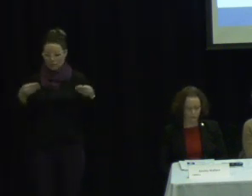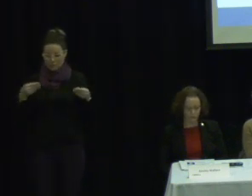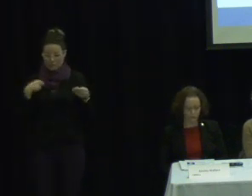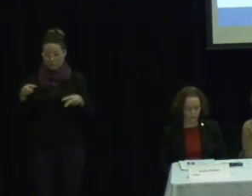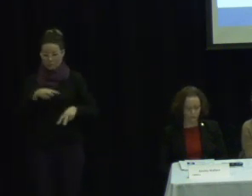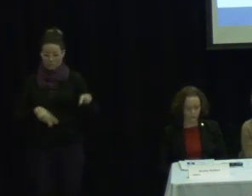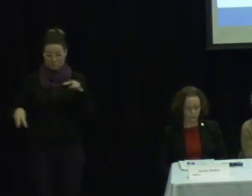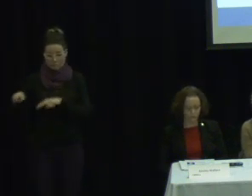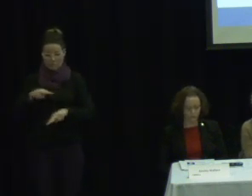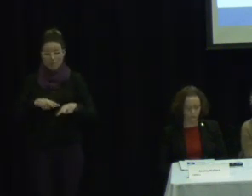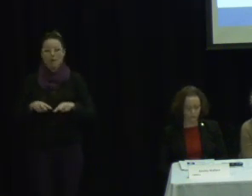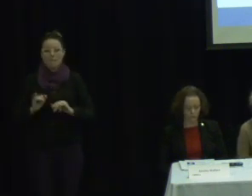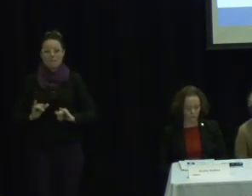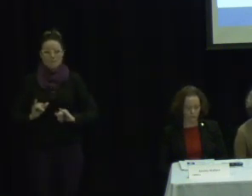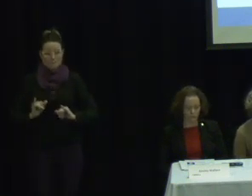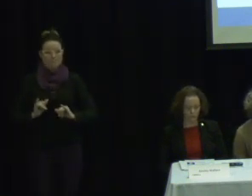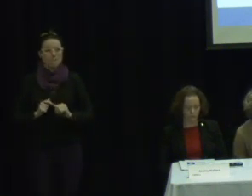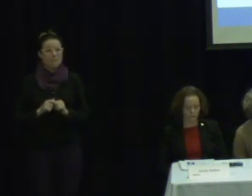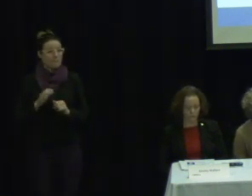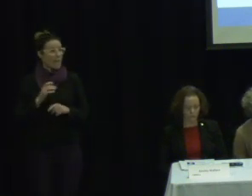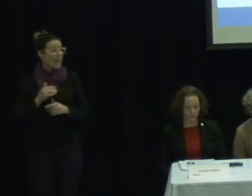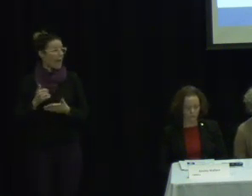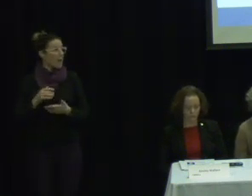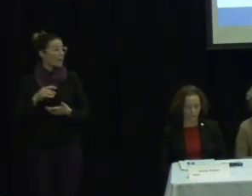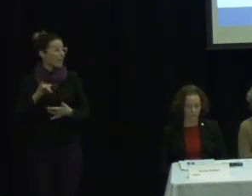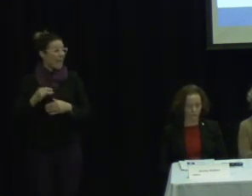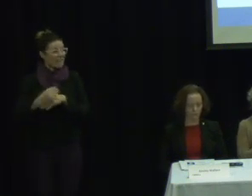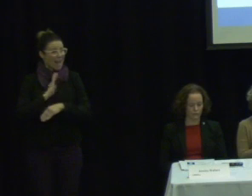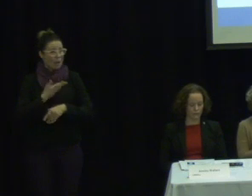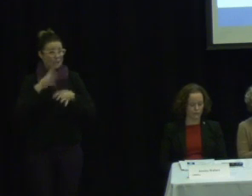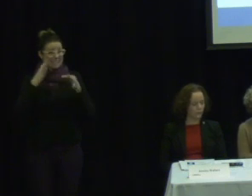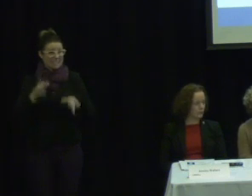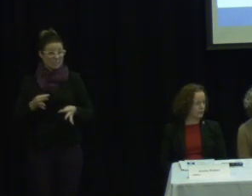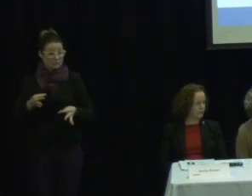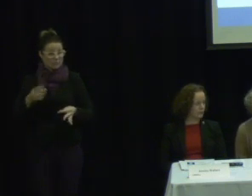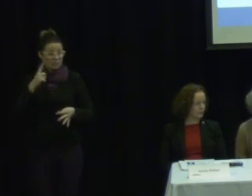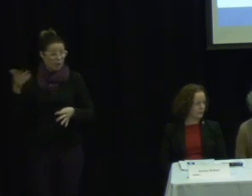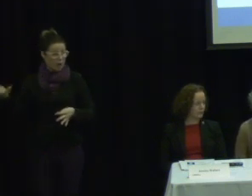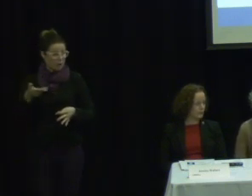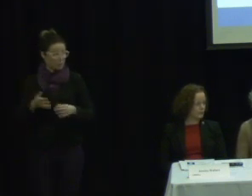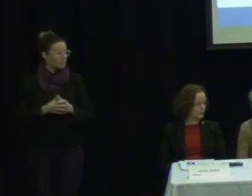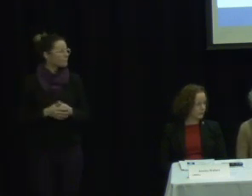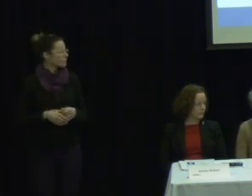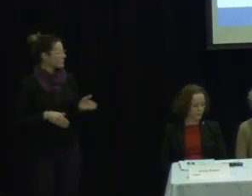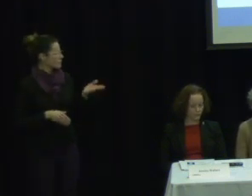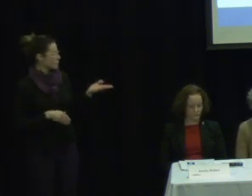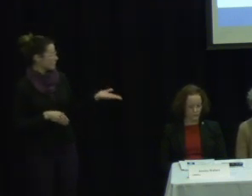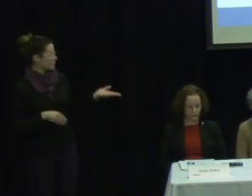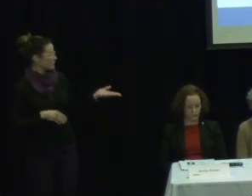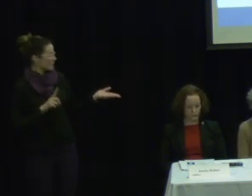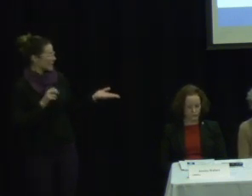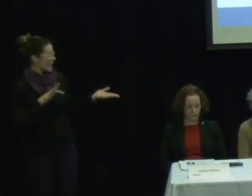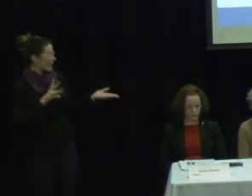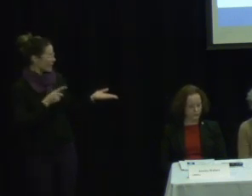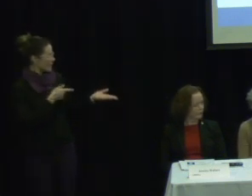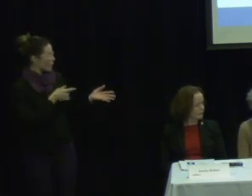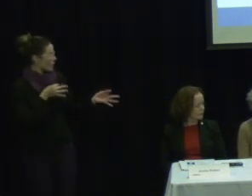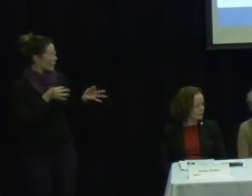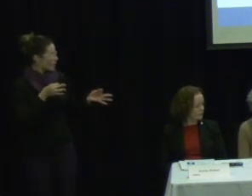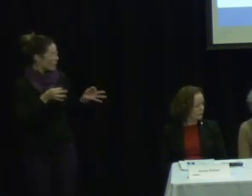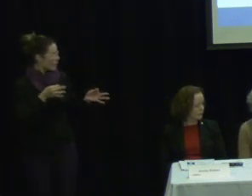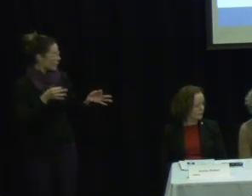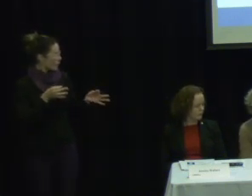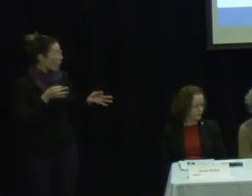the Intercultural Student Affairs Center. Sure. I didn't know if we were going to hit the AVP position as well,